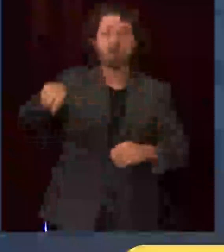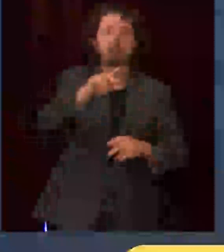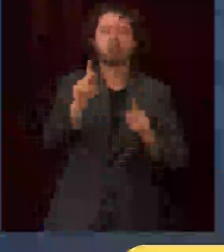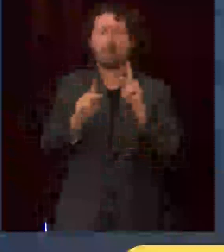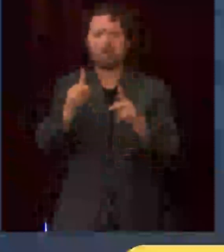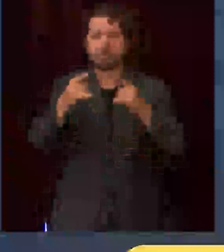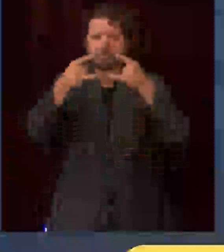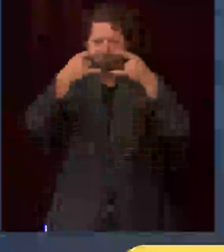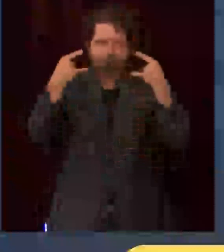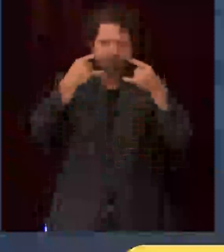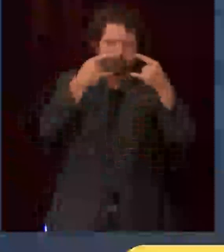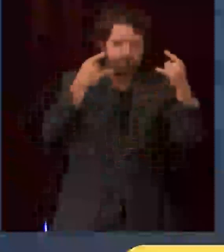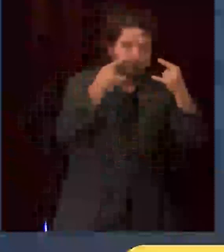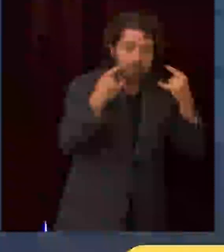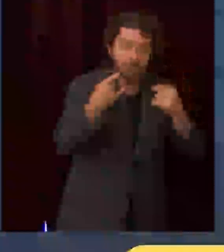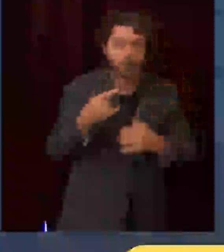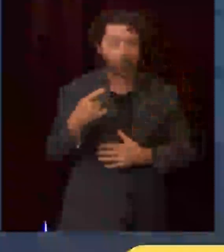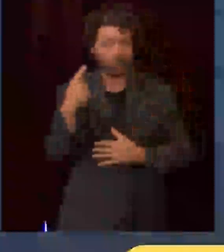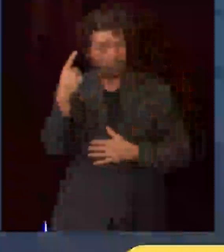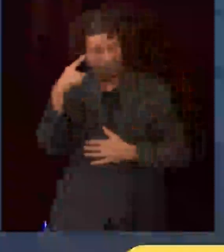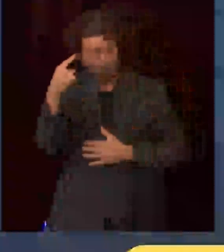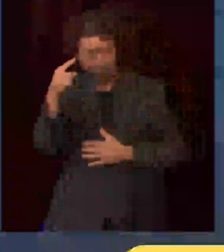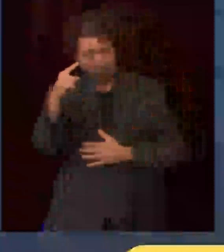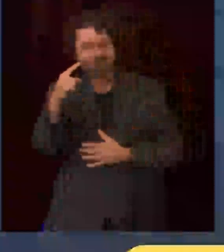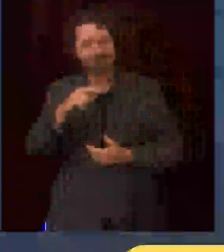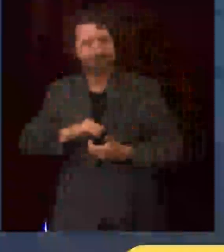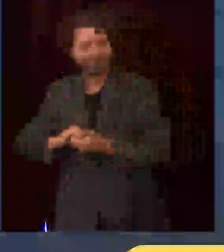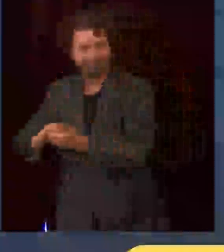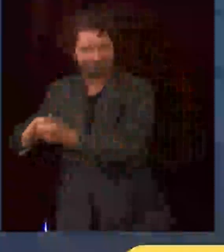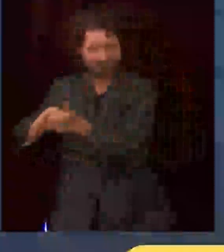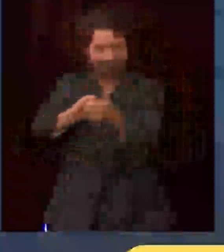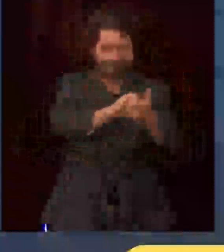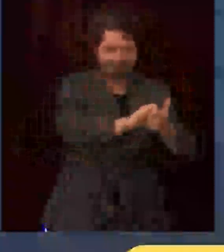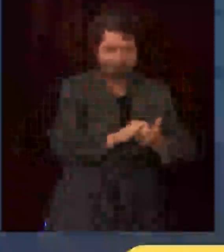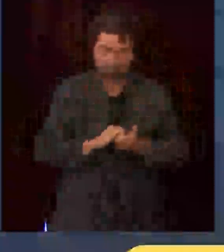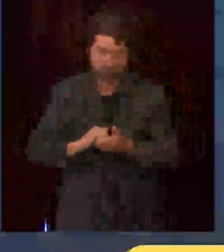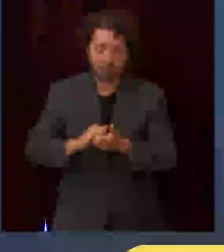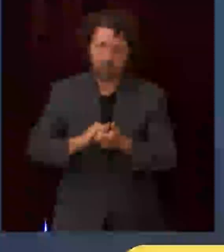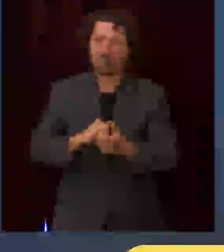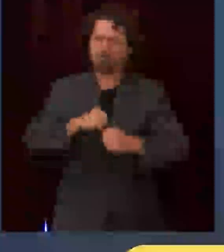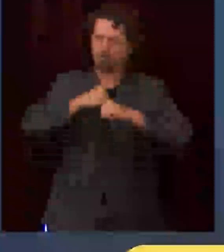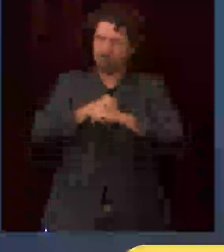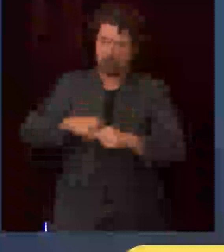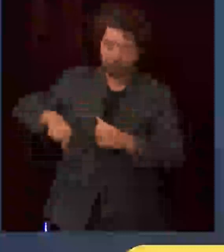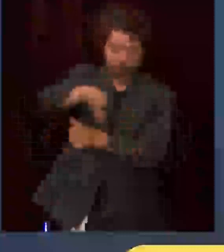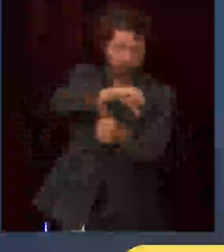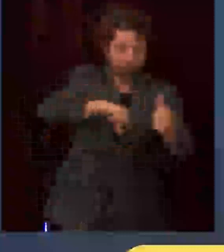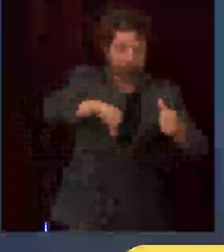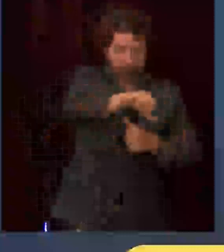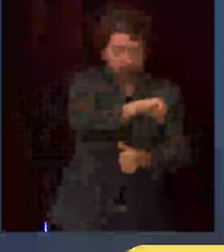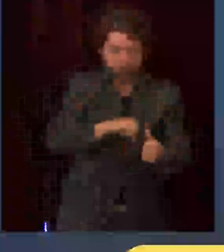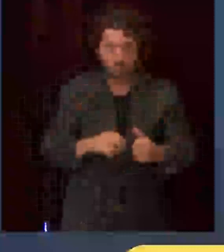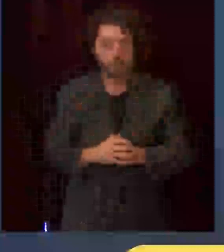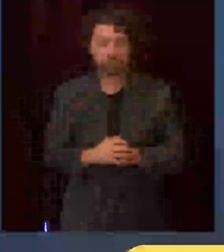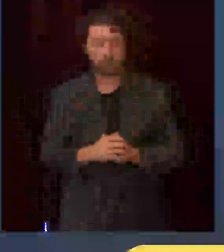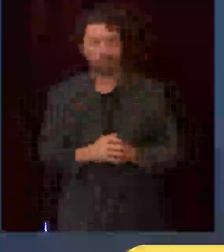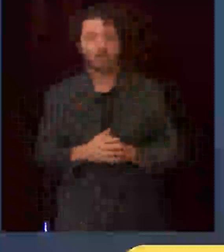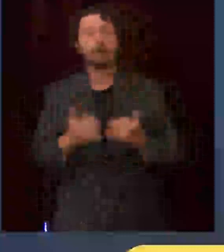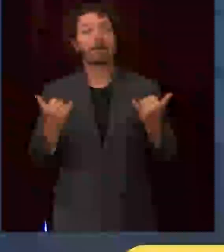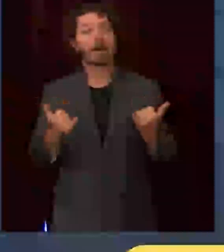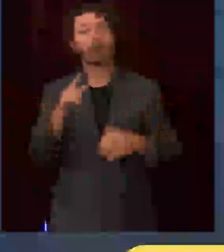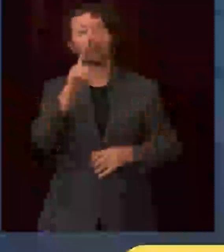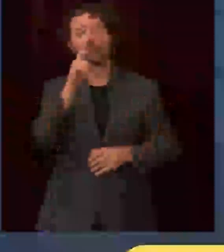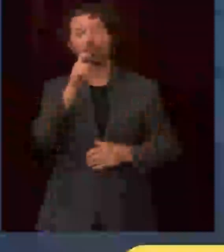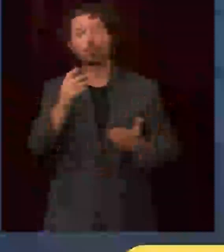and, importantly, other people in our community. Health Secretary John Weisman is here today to answer questions, and we're also joined today